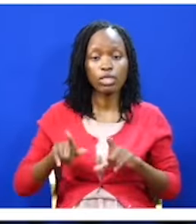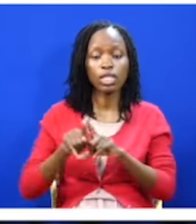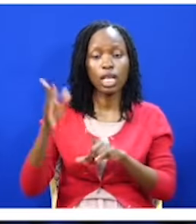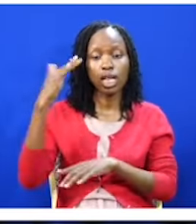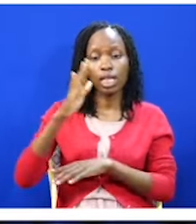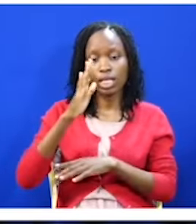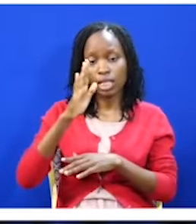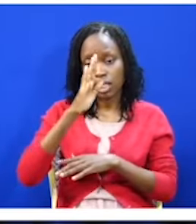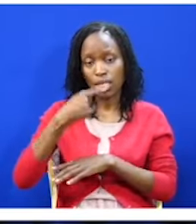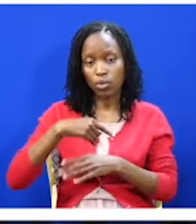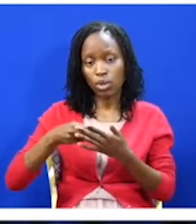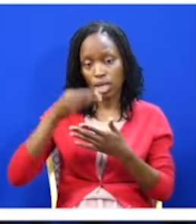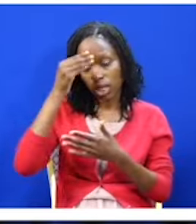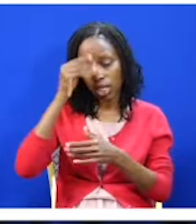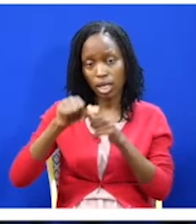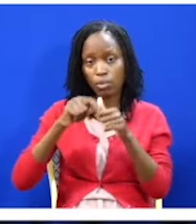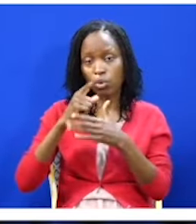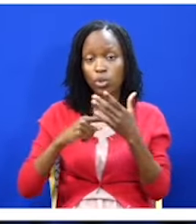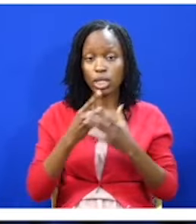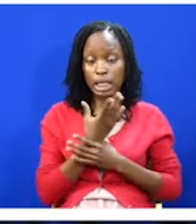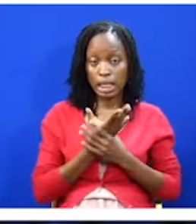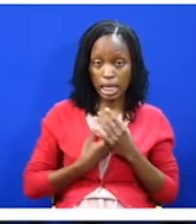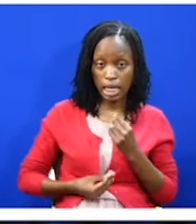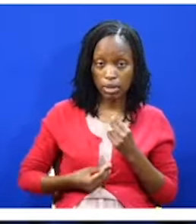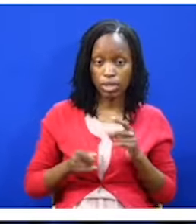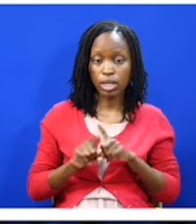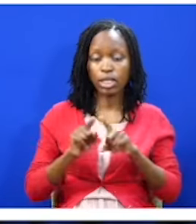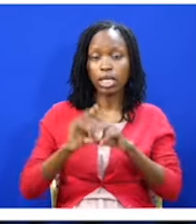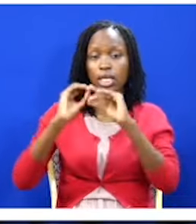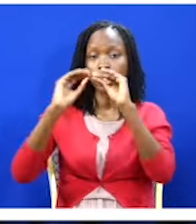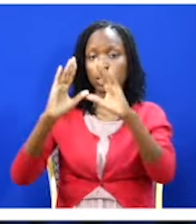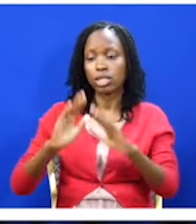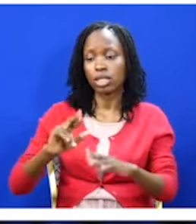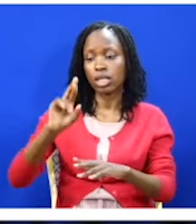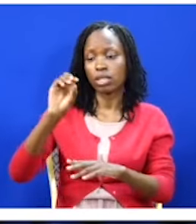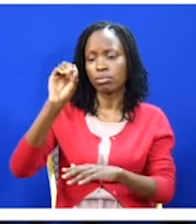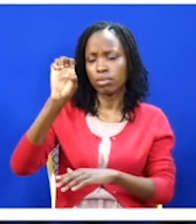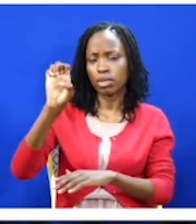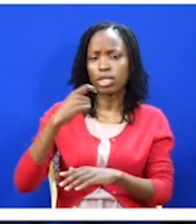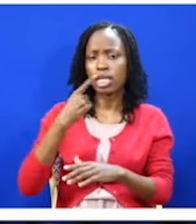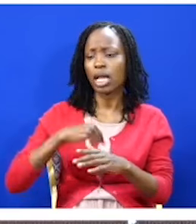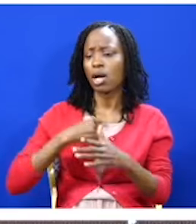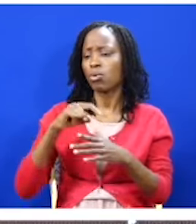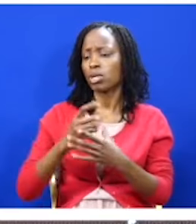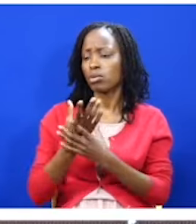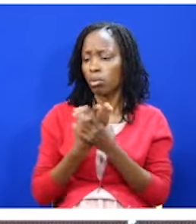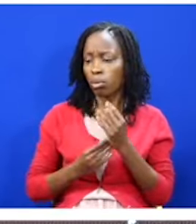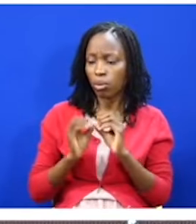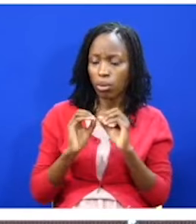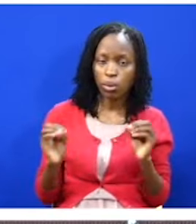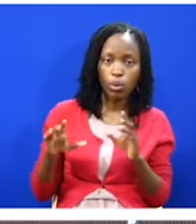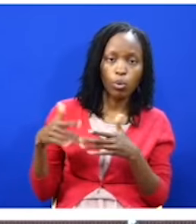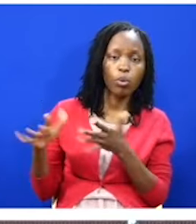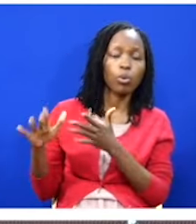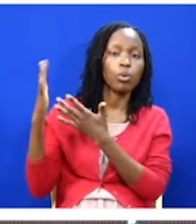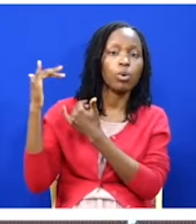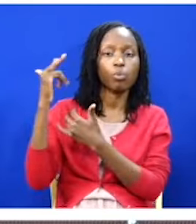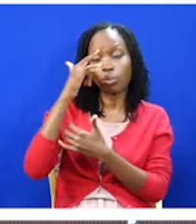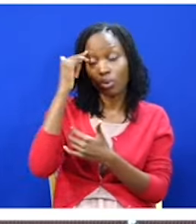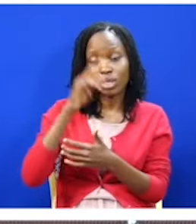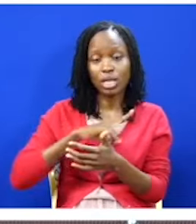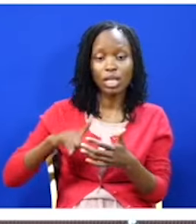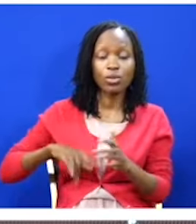about facing the giant of discouragement. Teacher Rose talked about how we should not be discouraged or lose hope because God